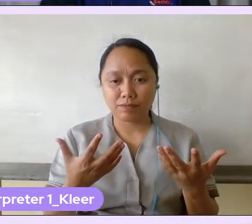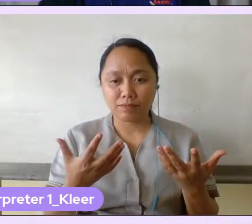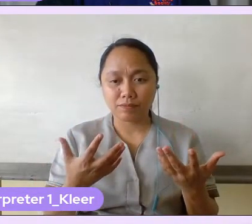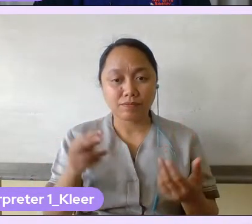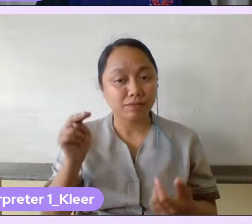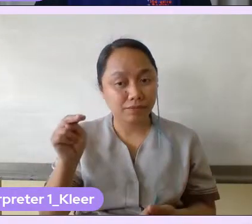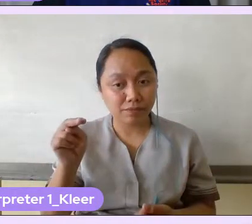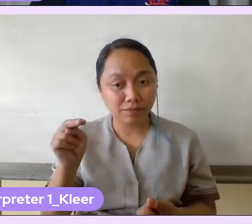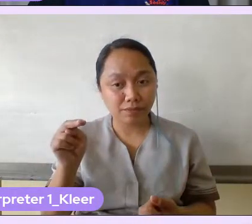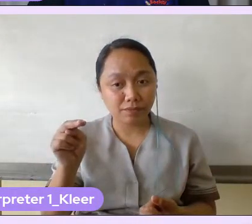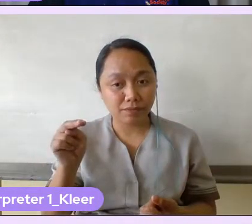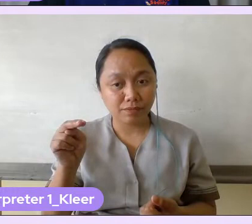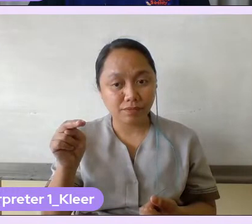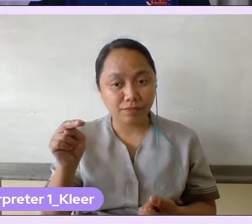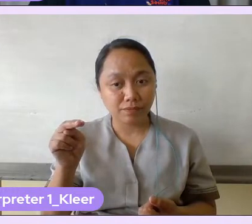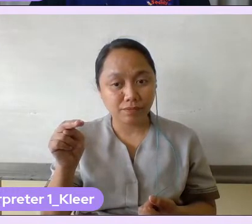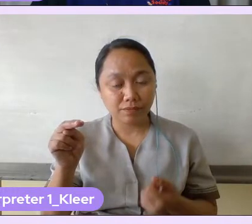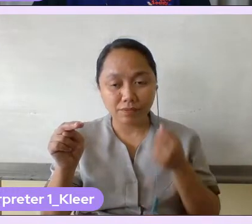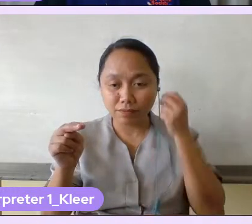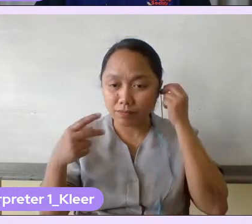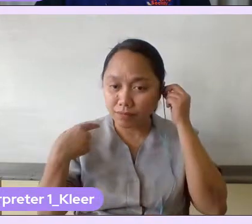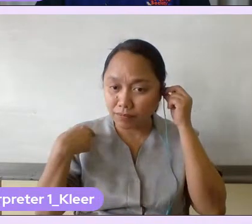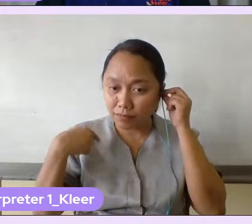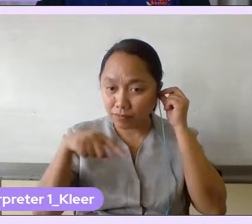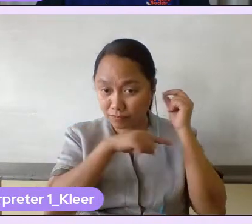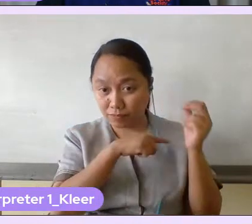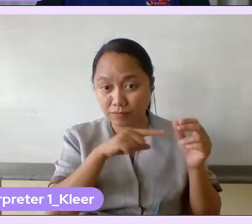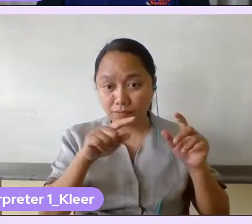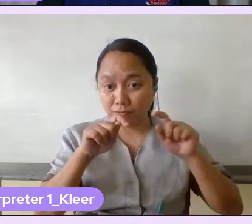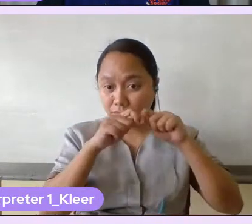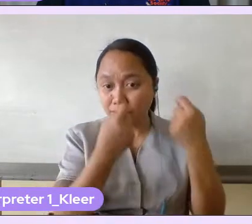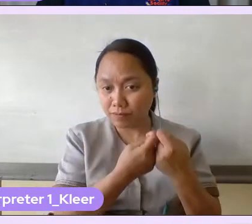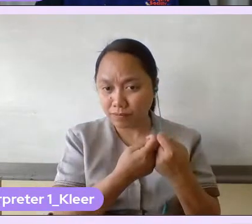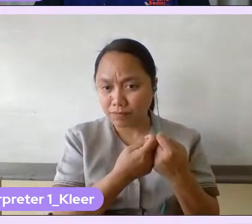our project team. Our aim is to